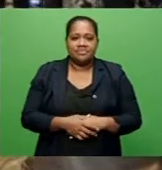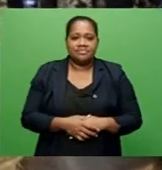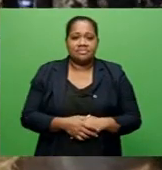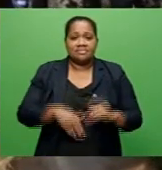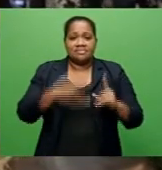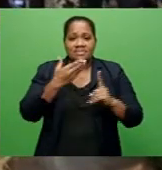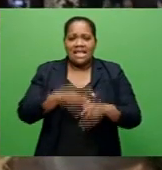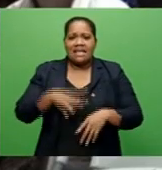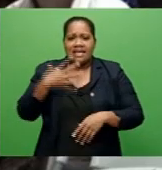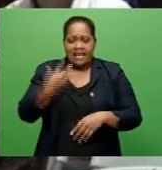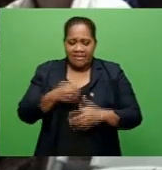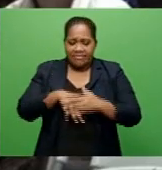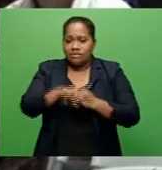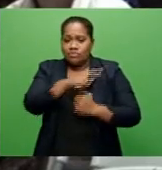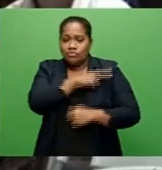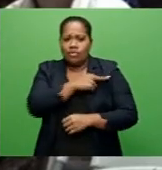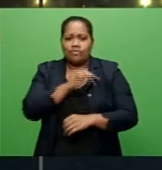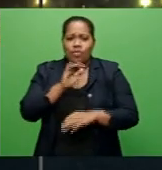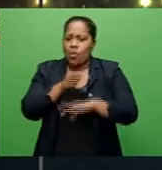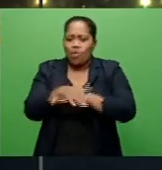role for over 6 years.